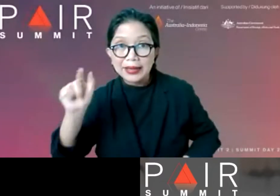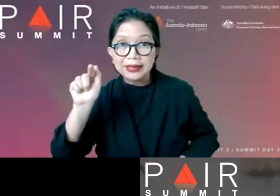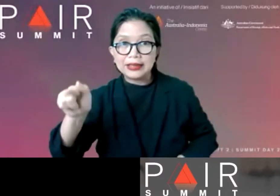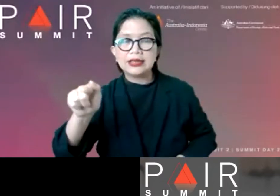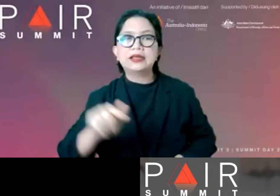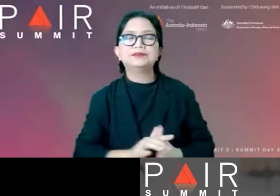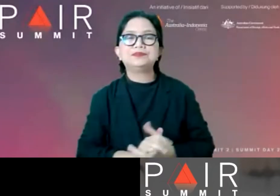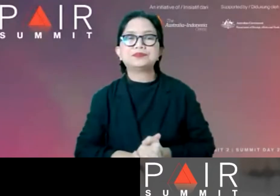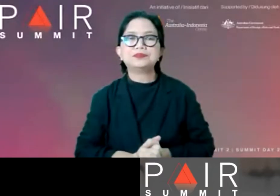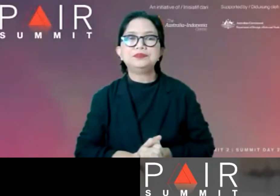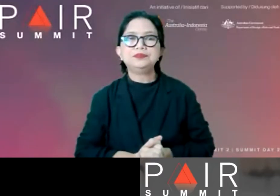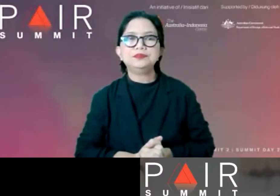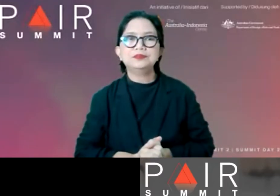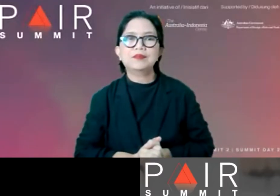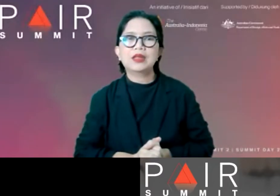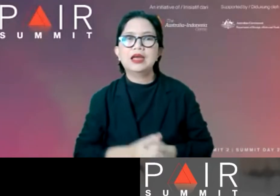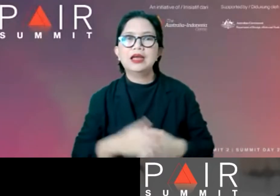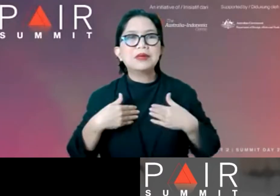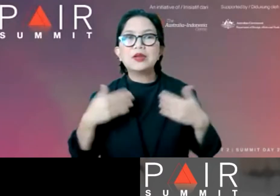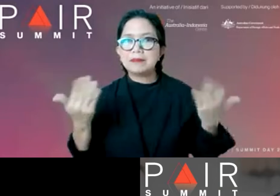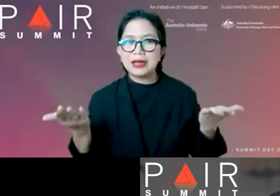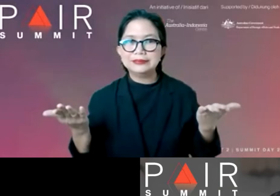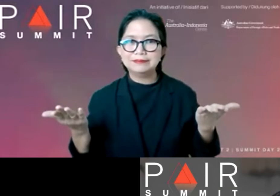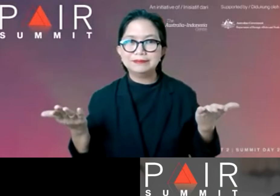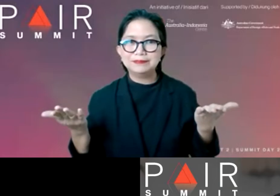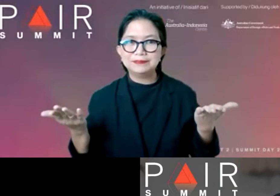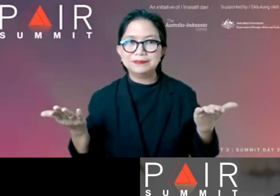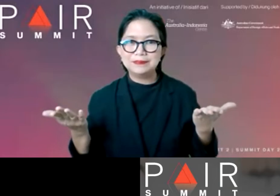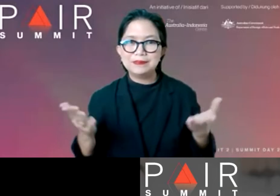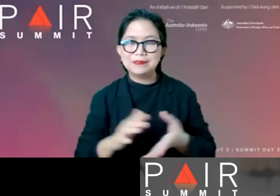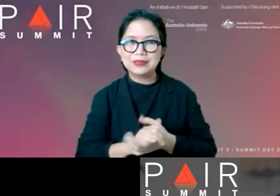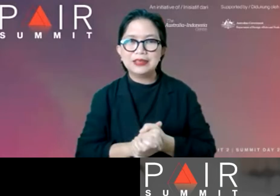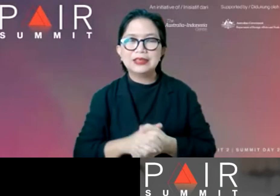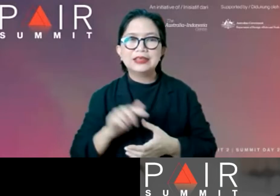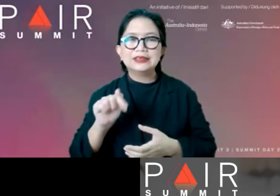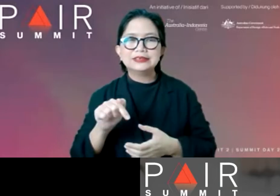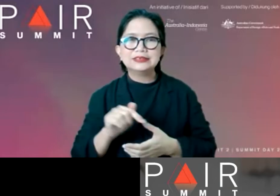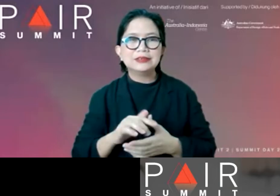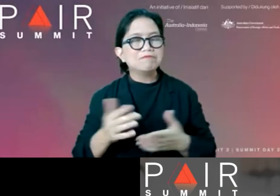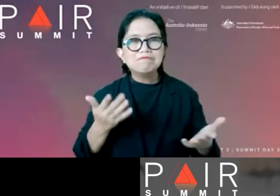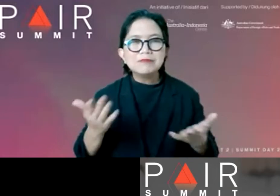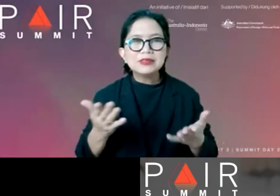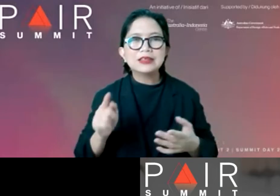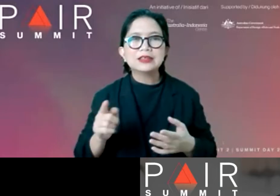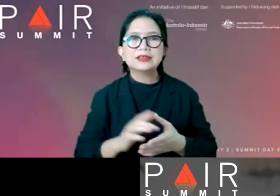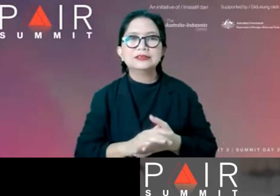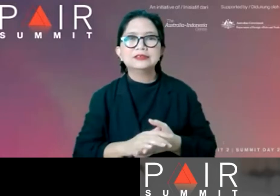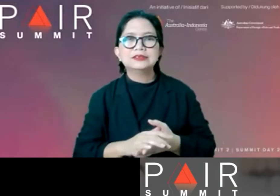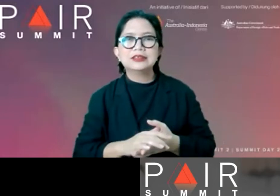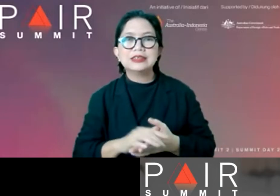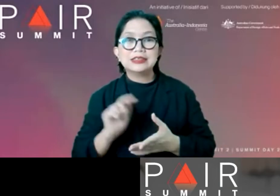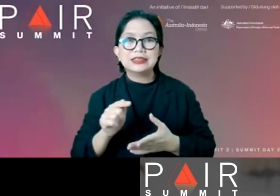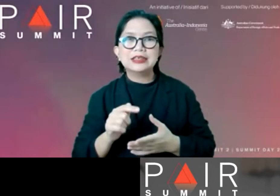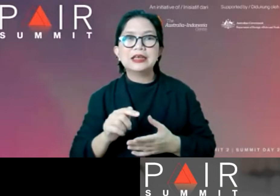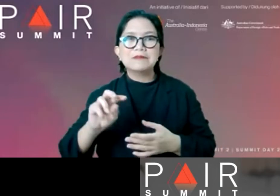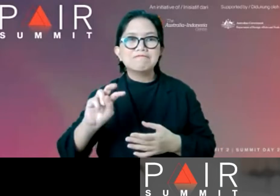the terms really causes nightmares, but bureaucratic reform, basically. So that's one point. The